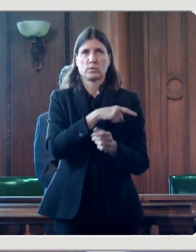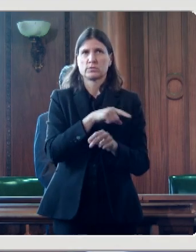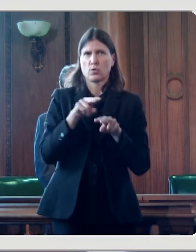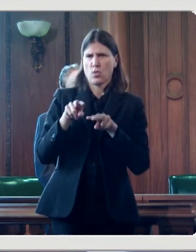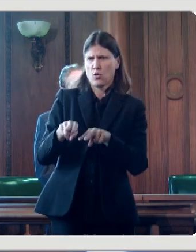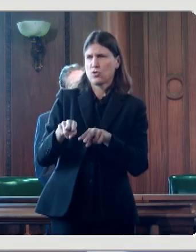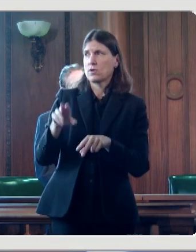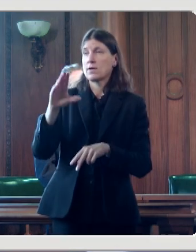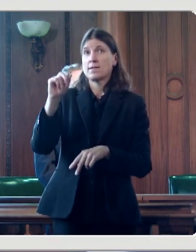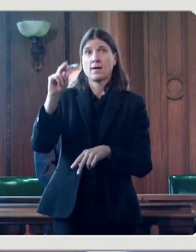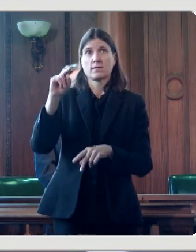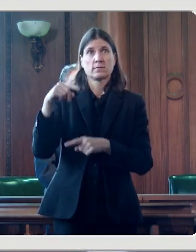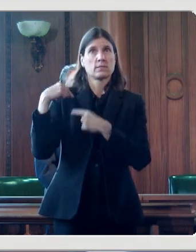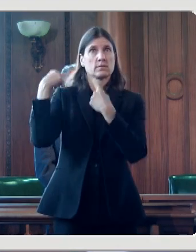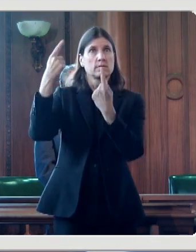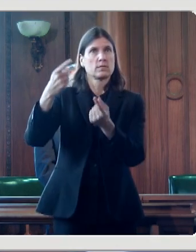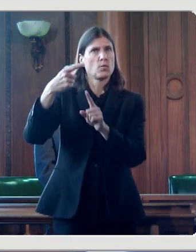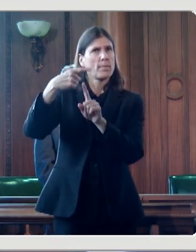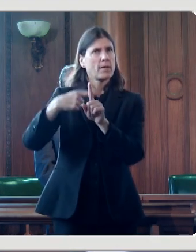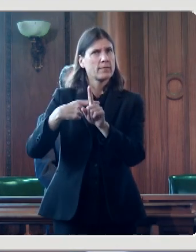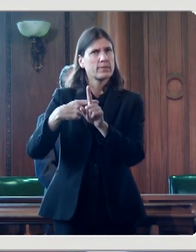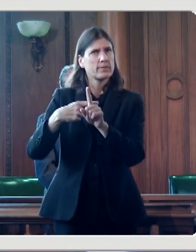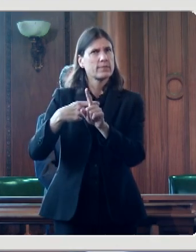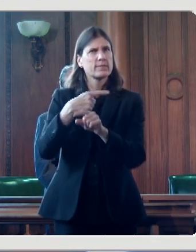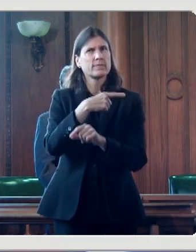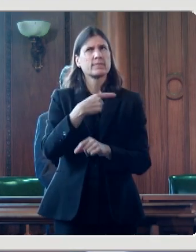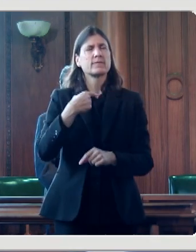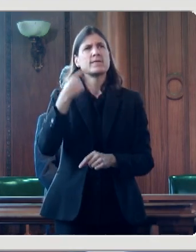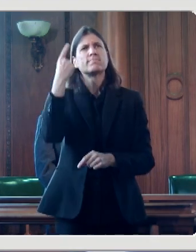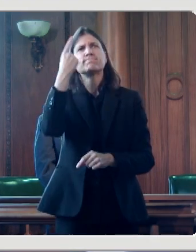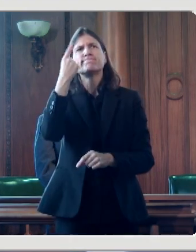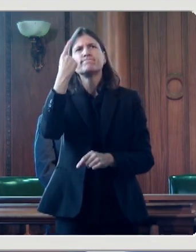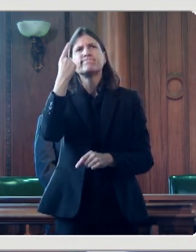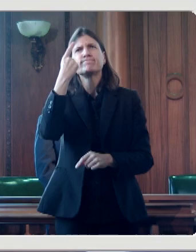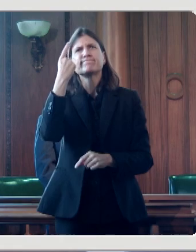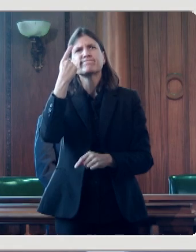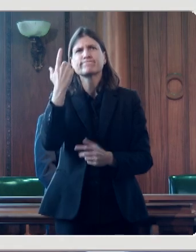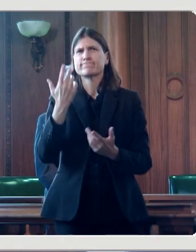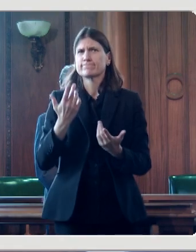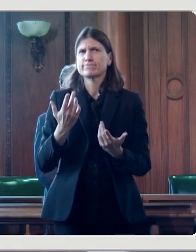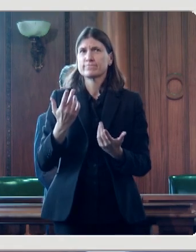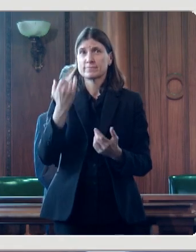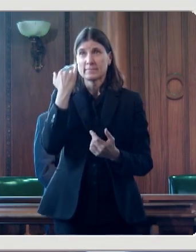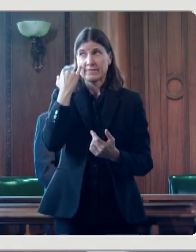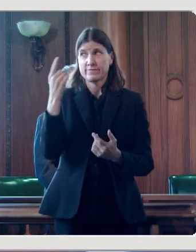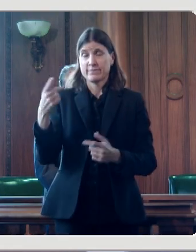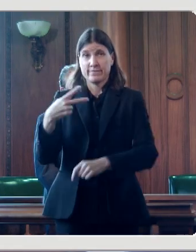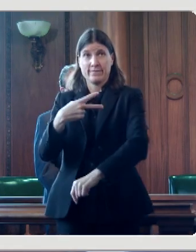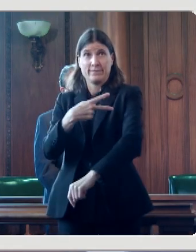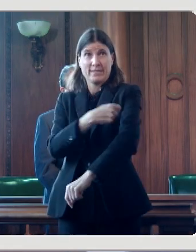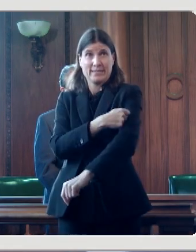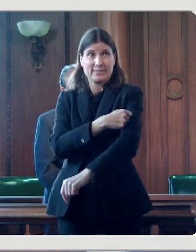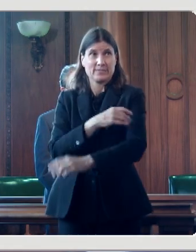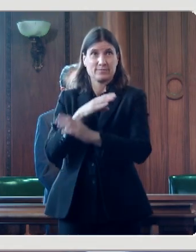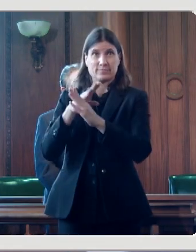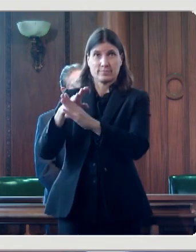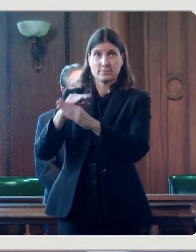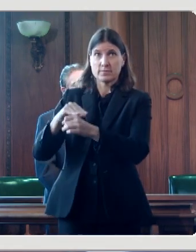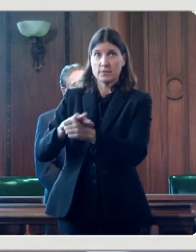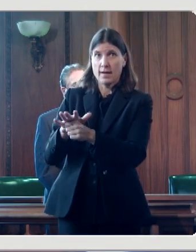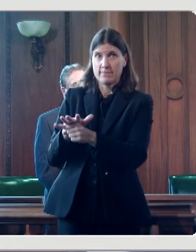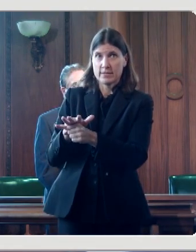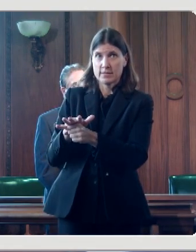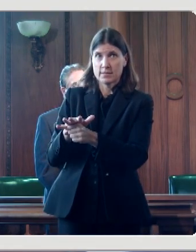effects of over time is the speed and the transparency of the vaccine rollout in Connecticut has been very